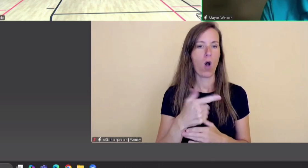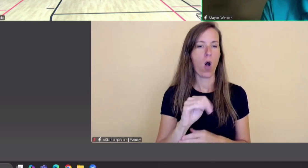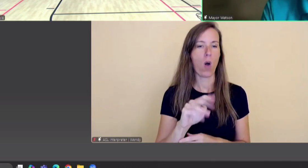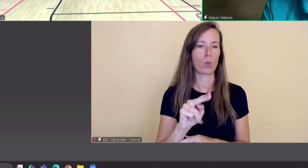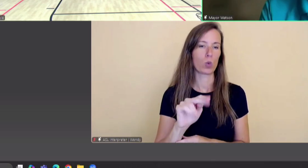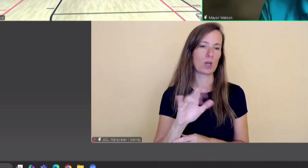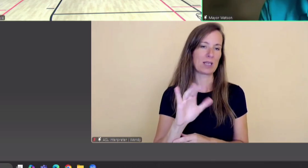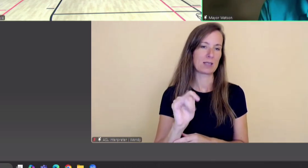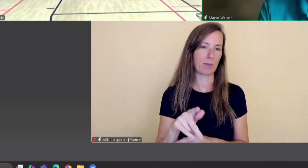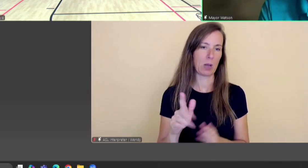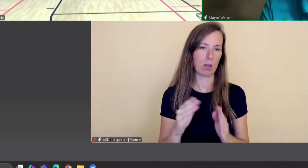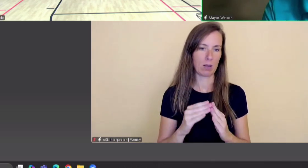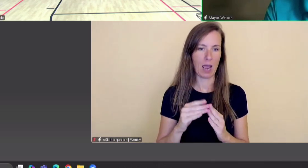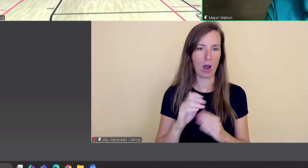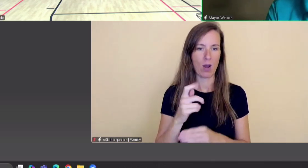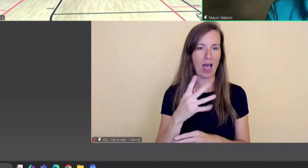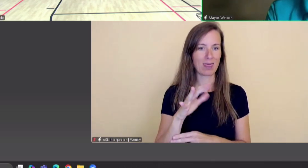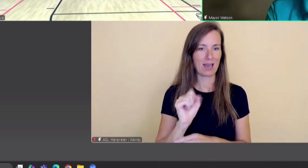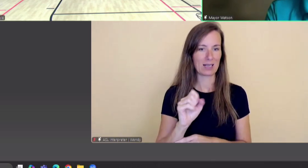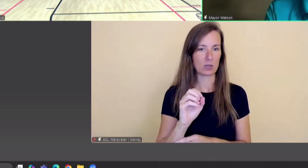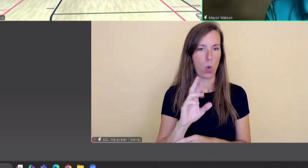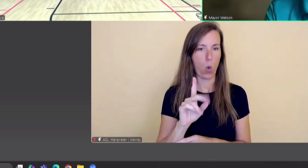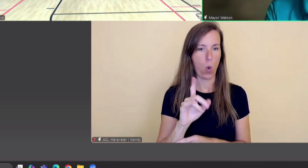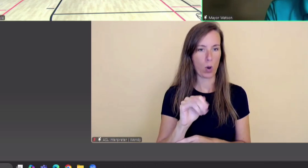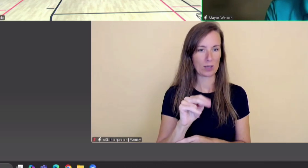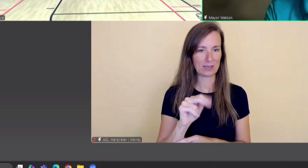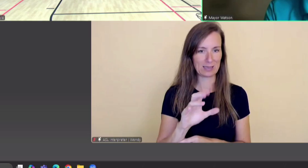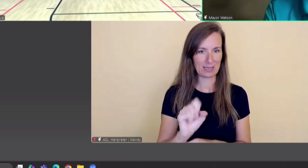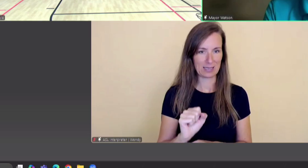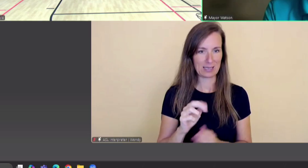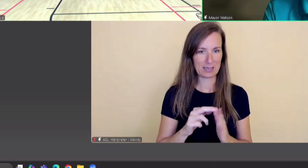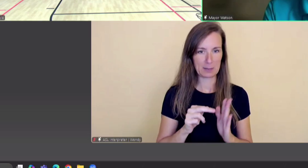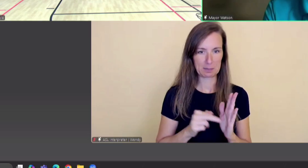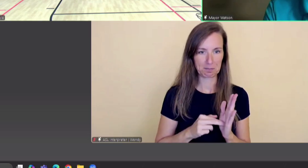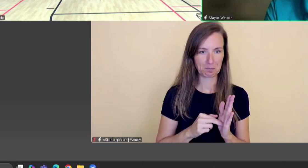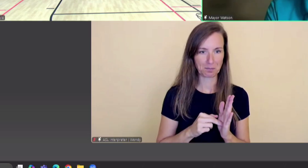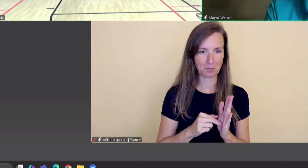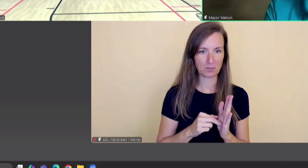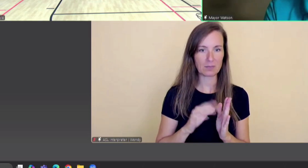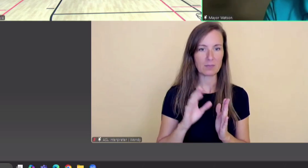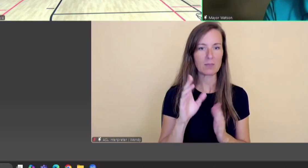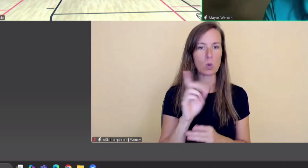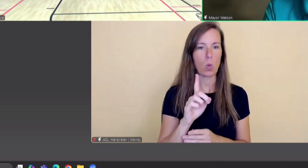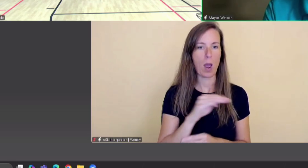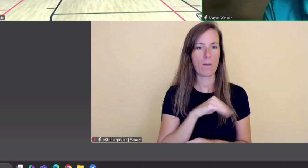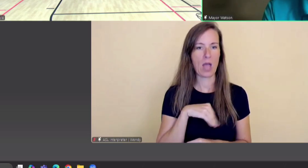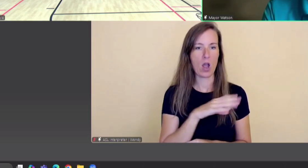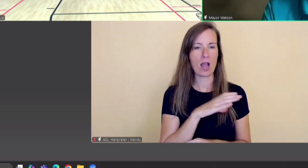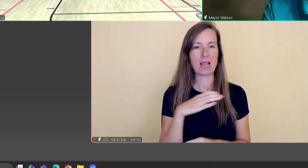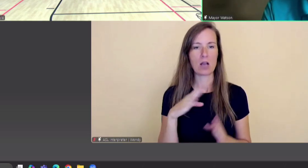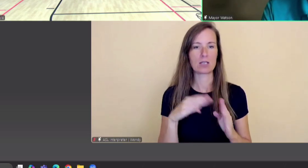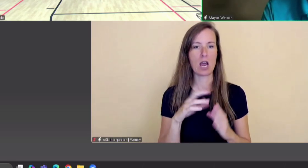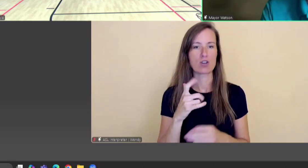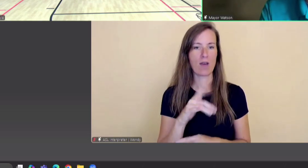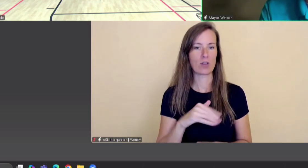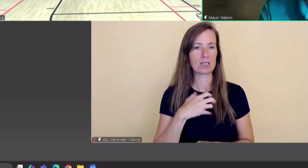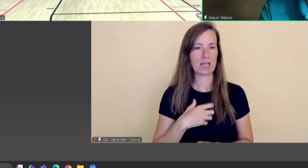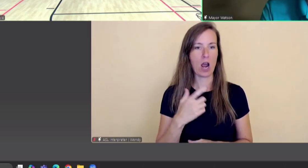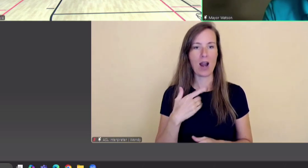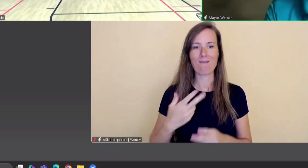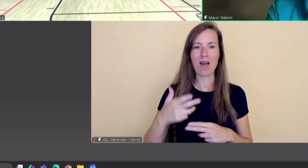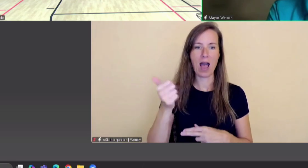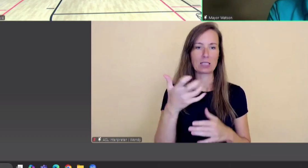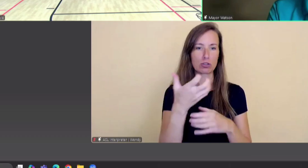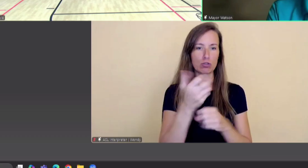employees. And whereas the mayor and council deem it necessary and in the public interest to repeal the current Code of Ethics and